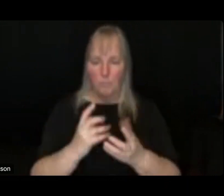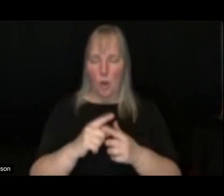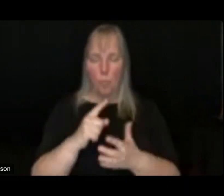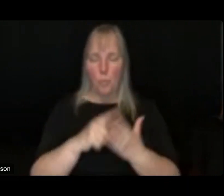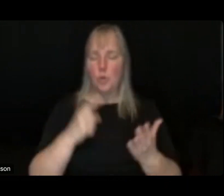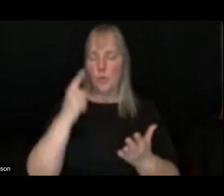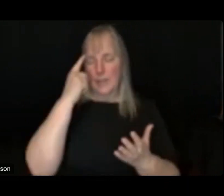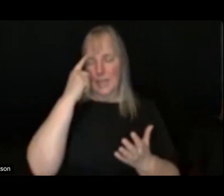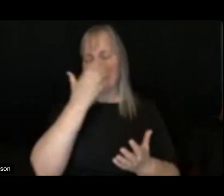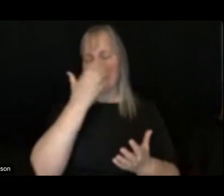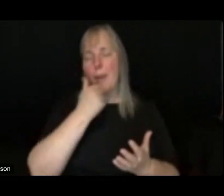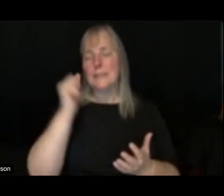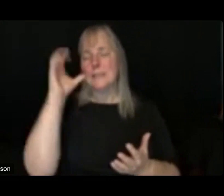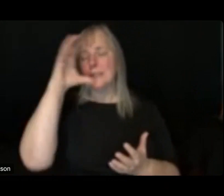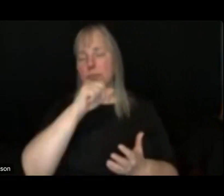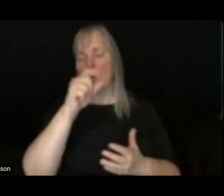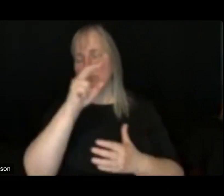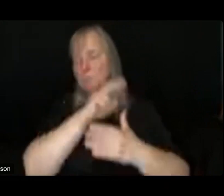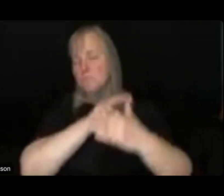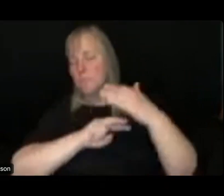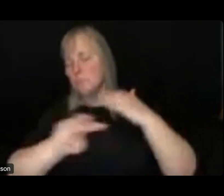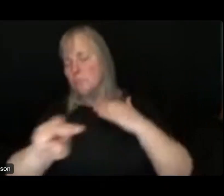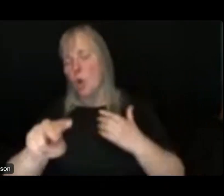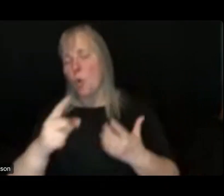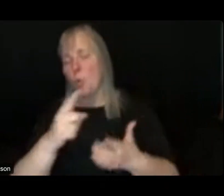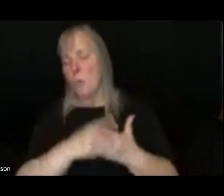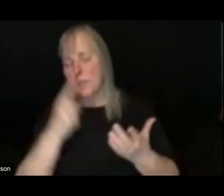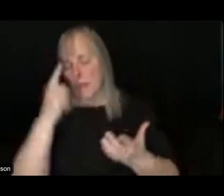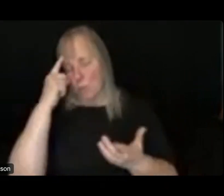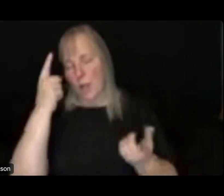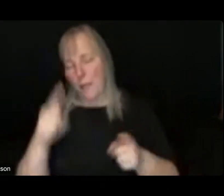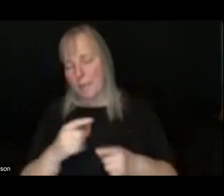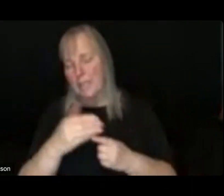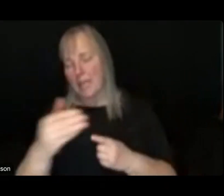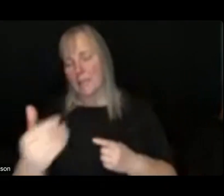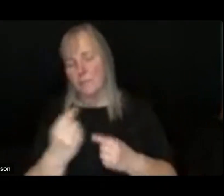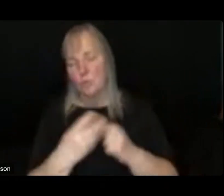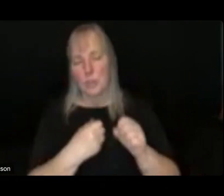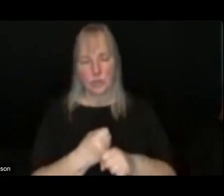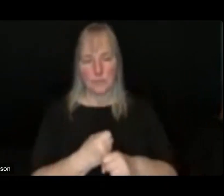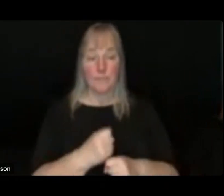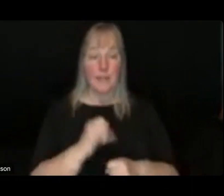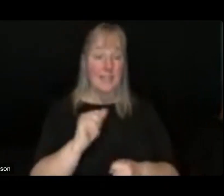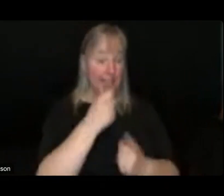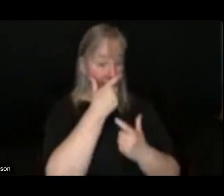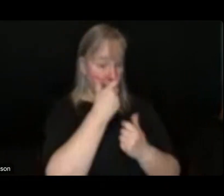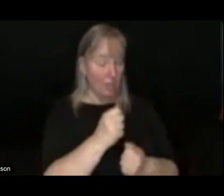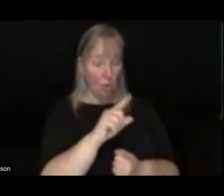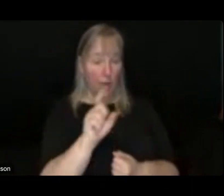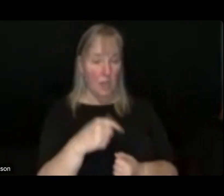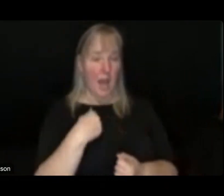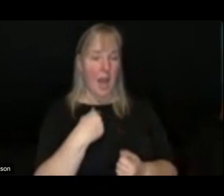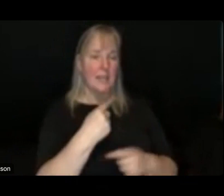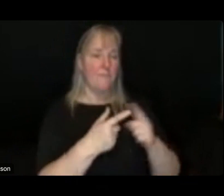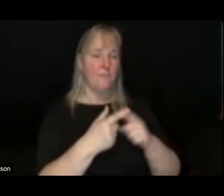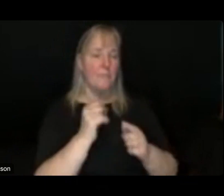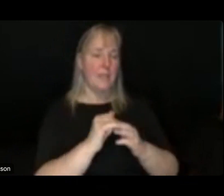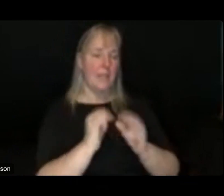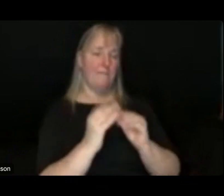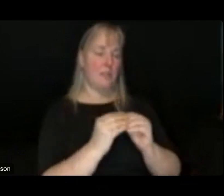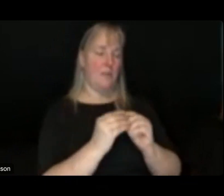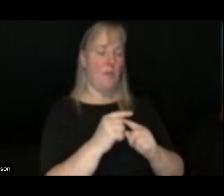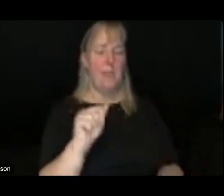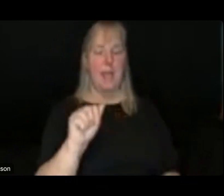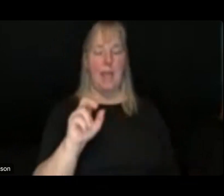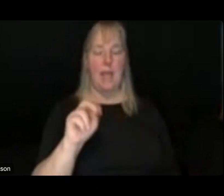best guesstimate? Okay, so that's an interesting question. So I came out of the convention out of Anaheim in November, and